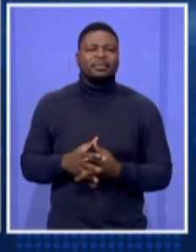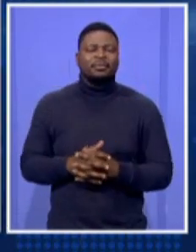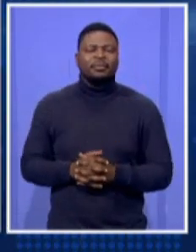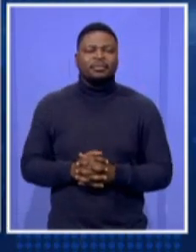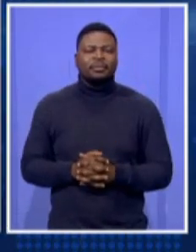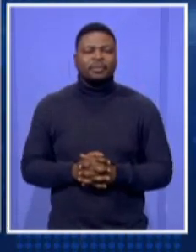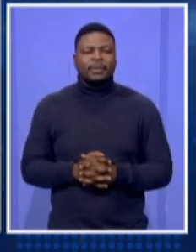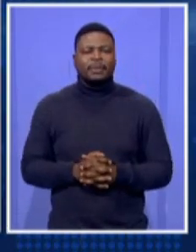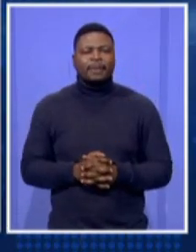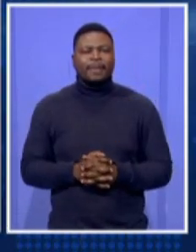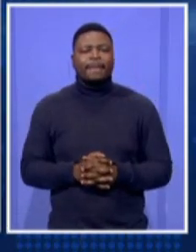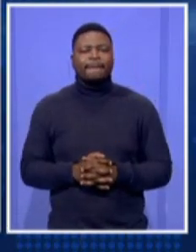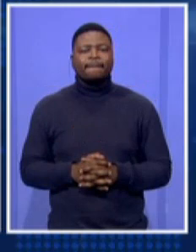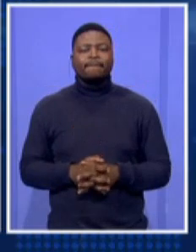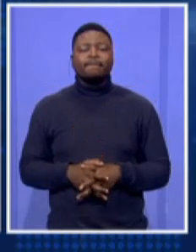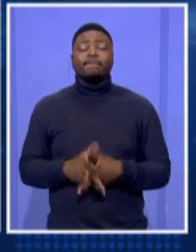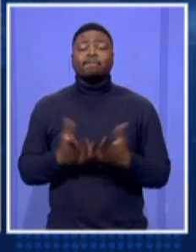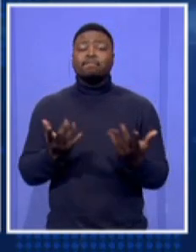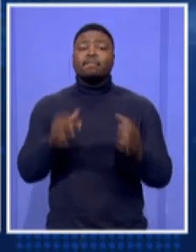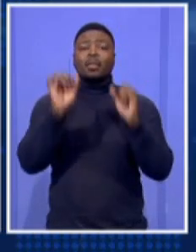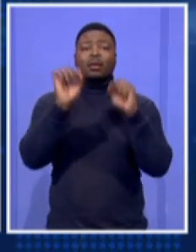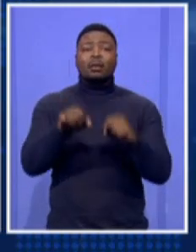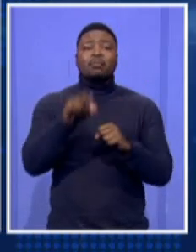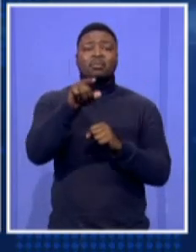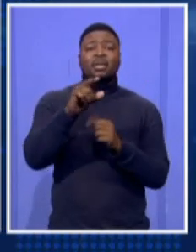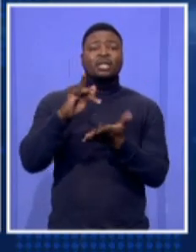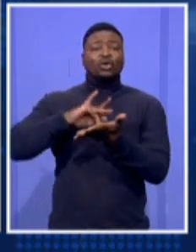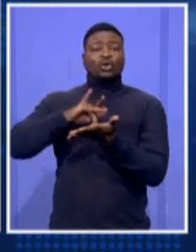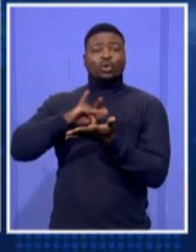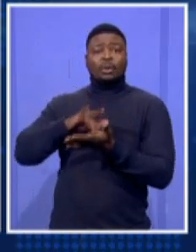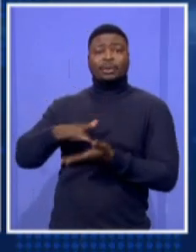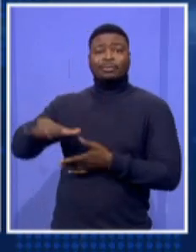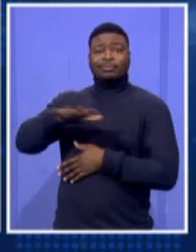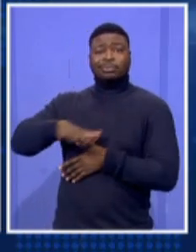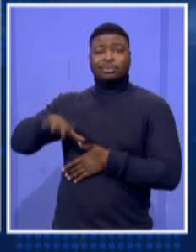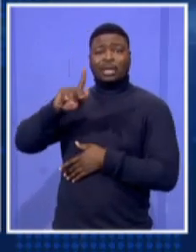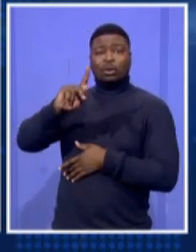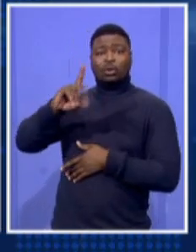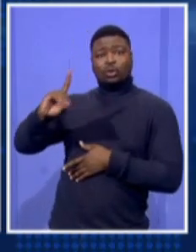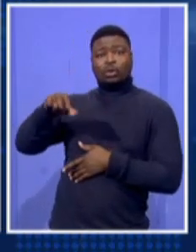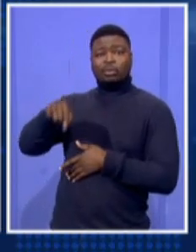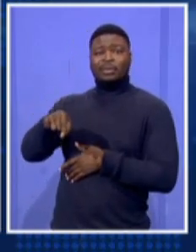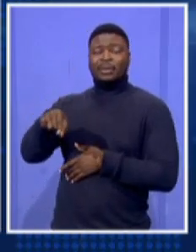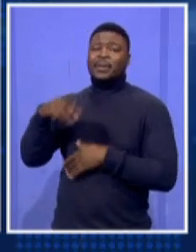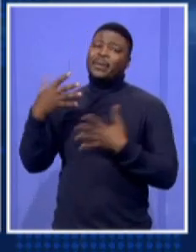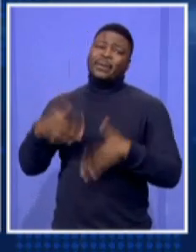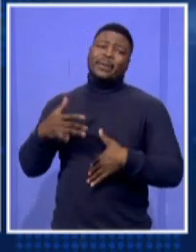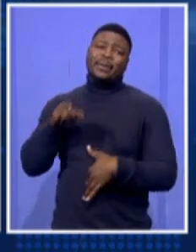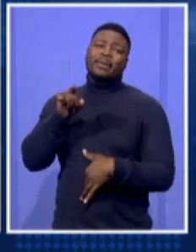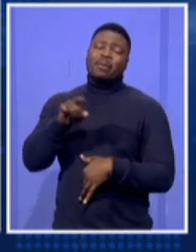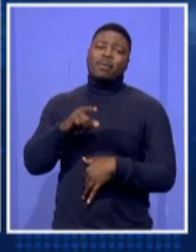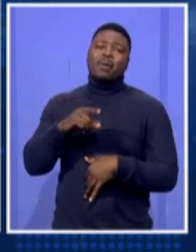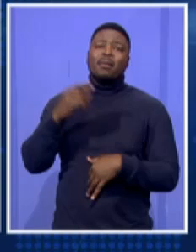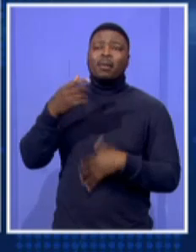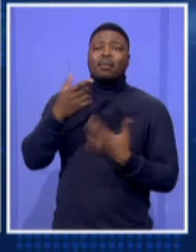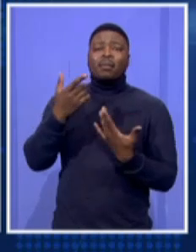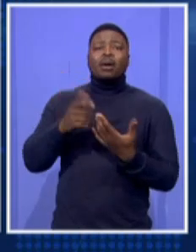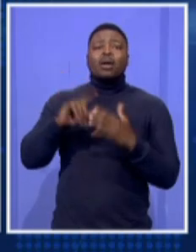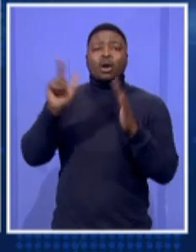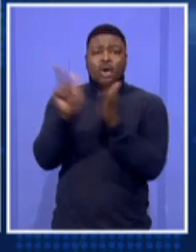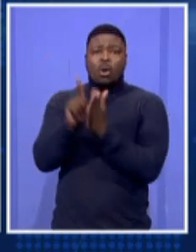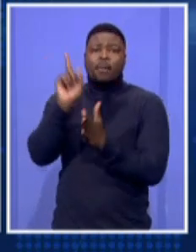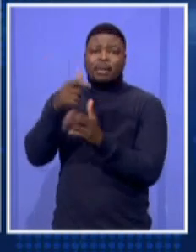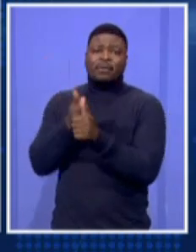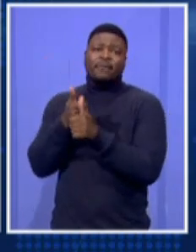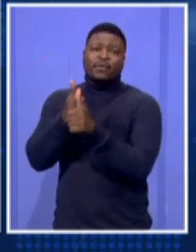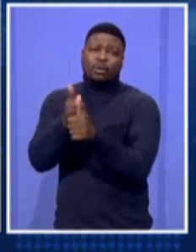Well, if we talk about the situation here in Krugersdorp, you're quite correct. The law must take its course. The law enforcement